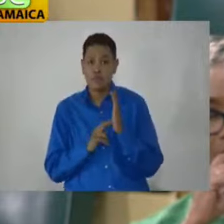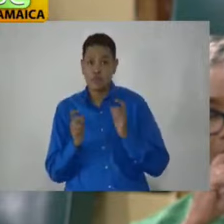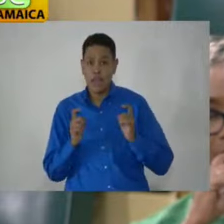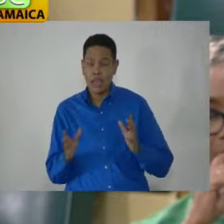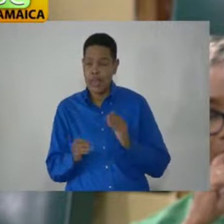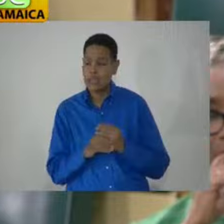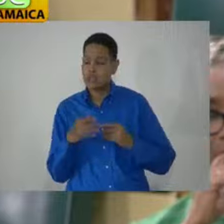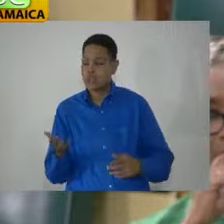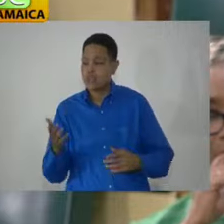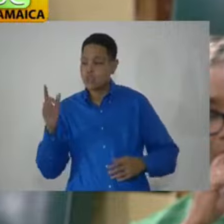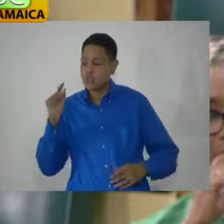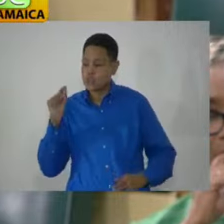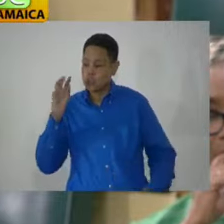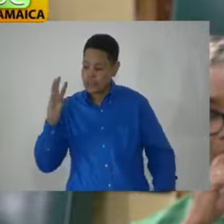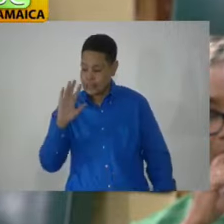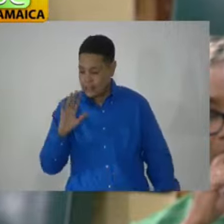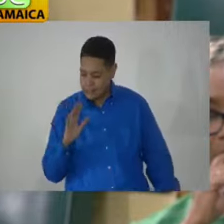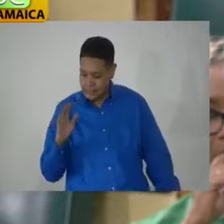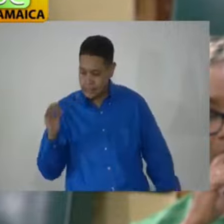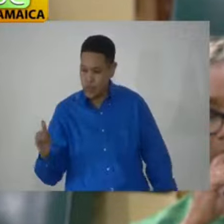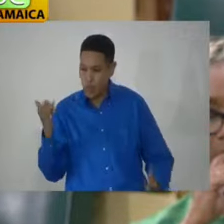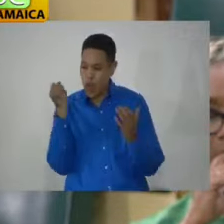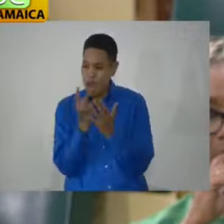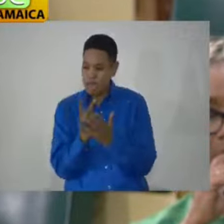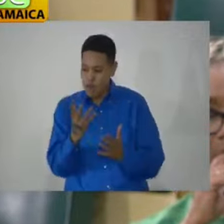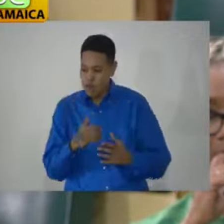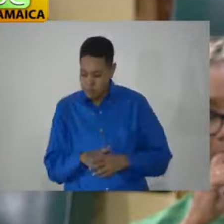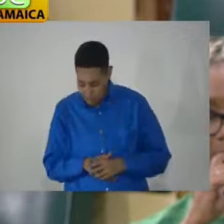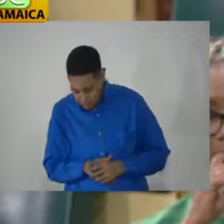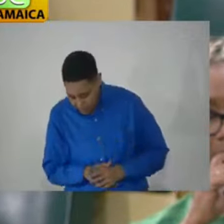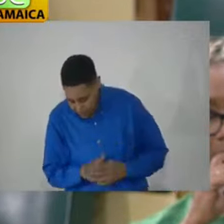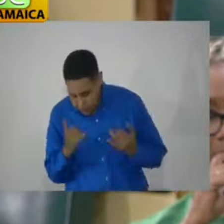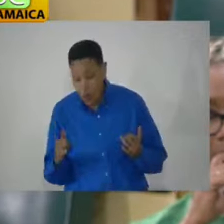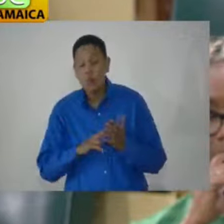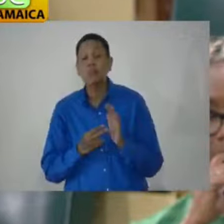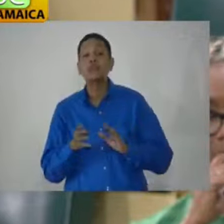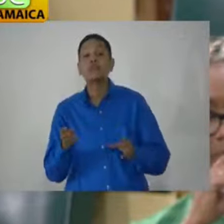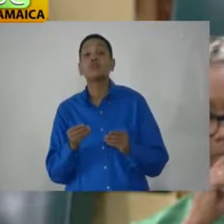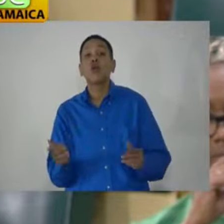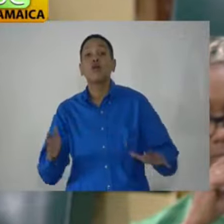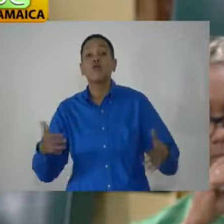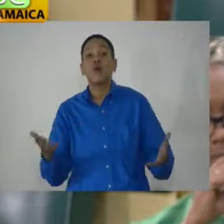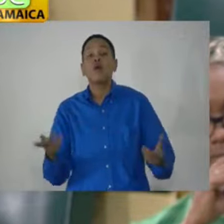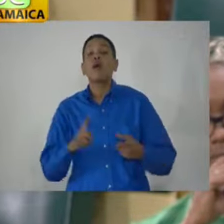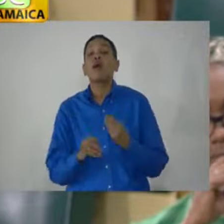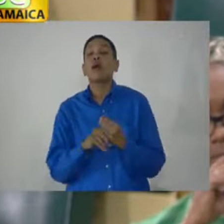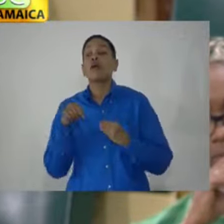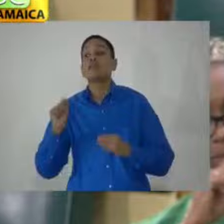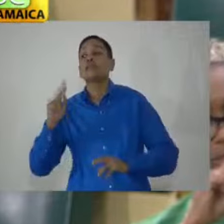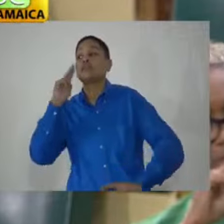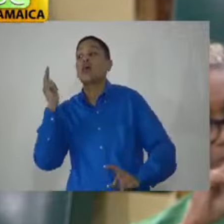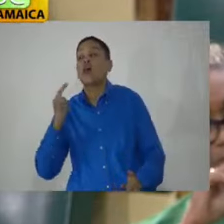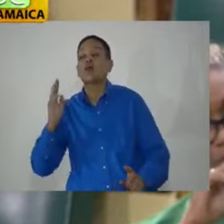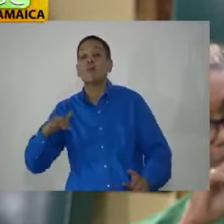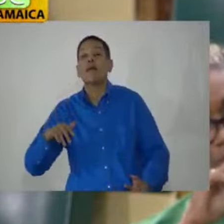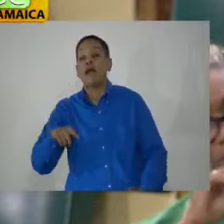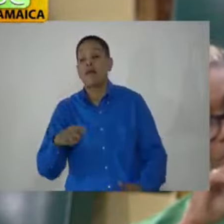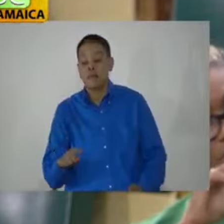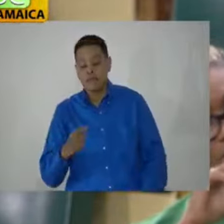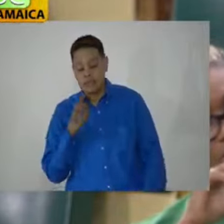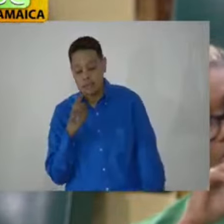Regulations 2026 be affirmed. Now therefore be it resolved by this Honourable House